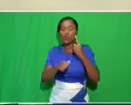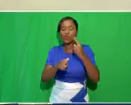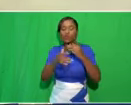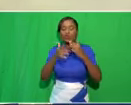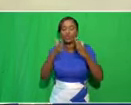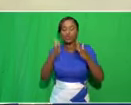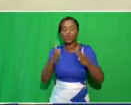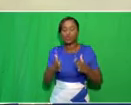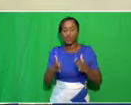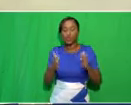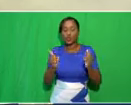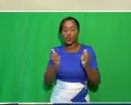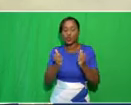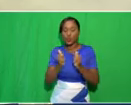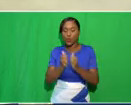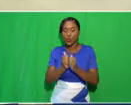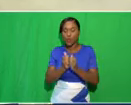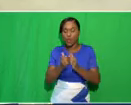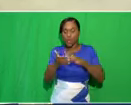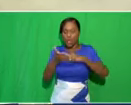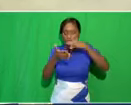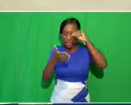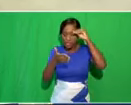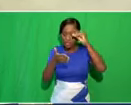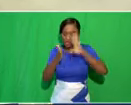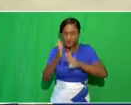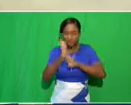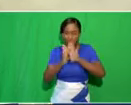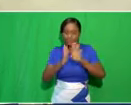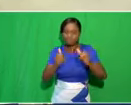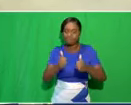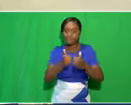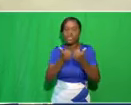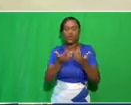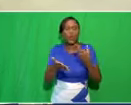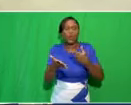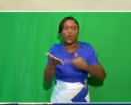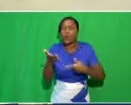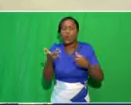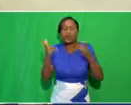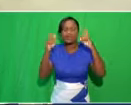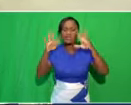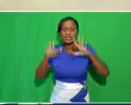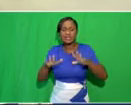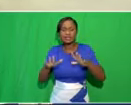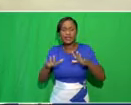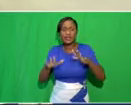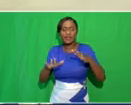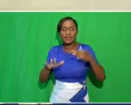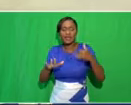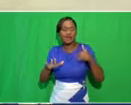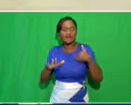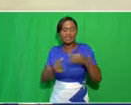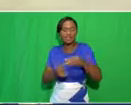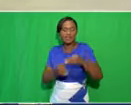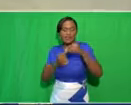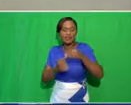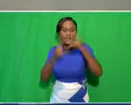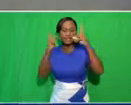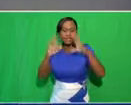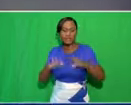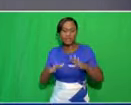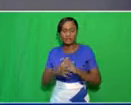diagnosed students with learning and developmental challenges? So what kinds of assessments are being placed?